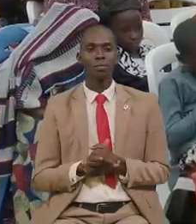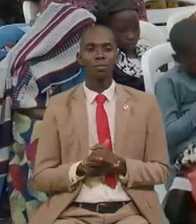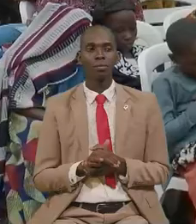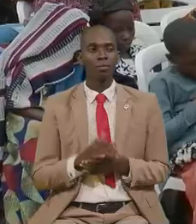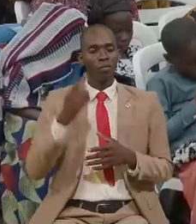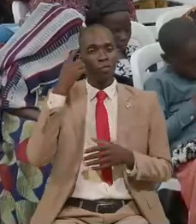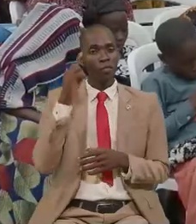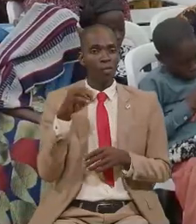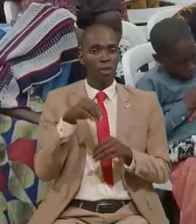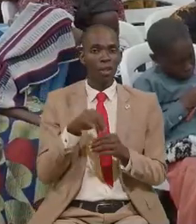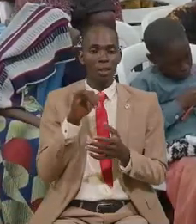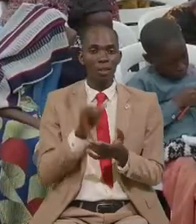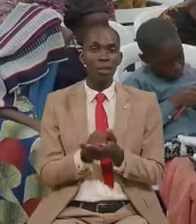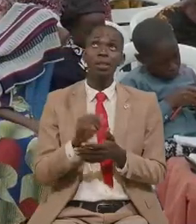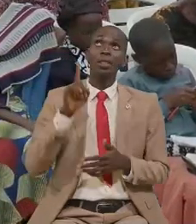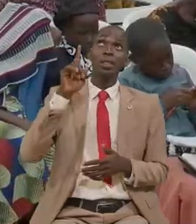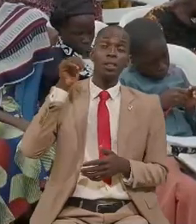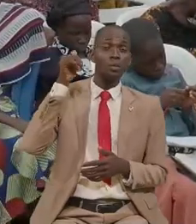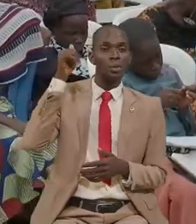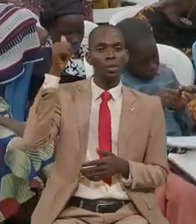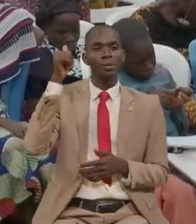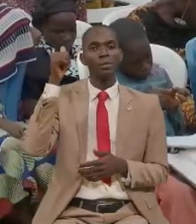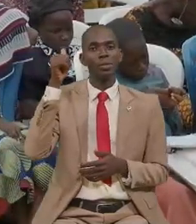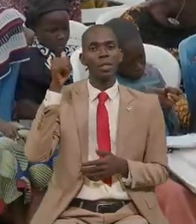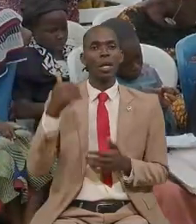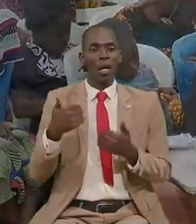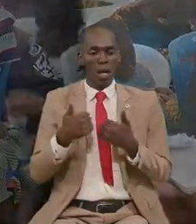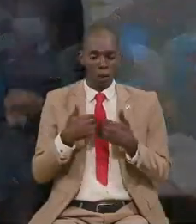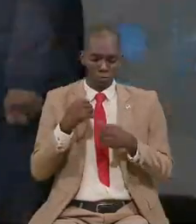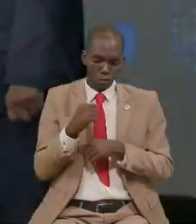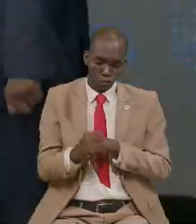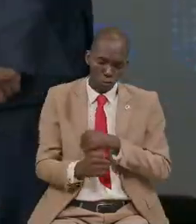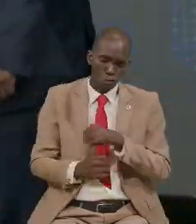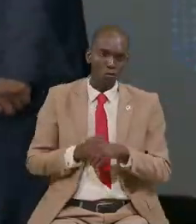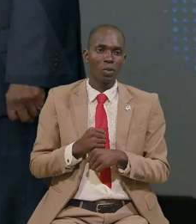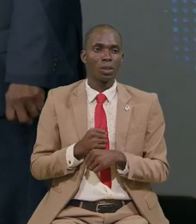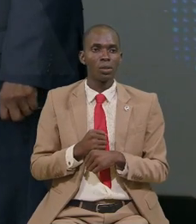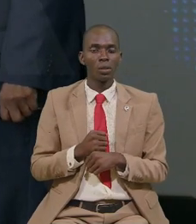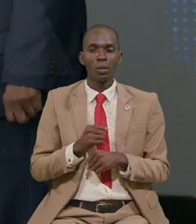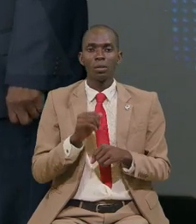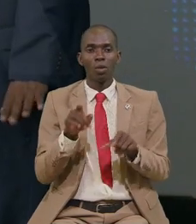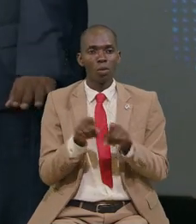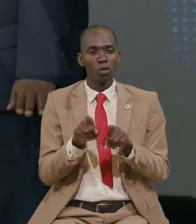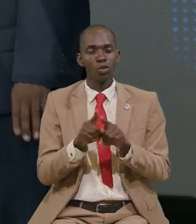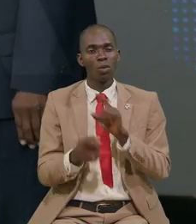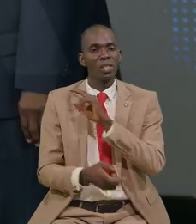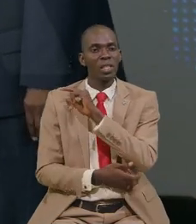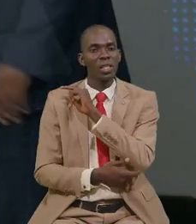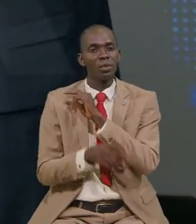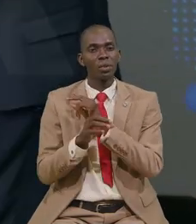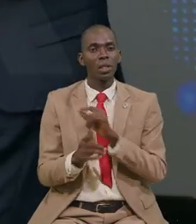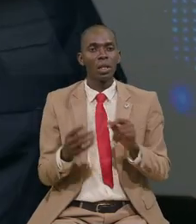that he himself has suffered, being tempted, and yet